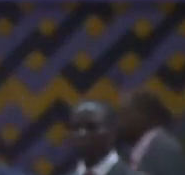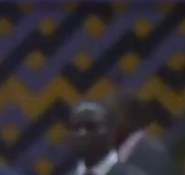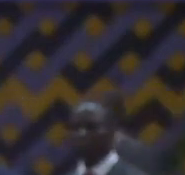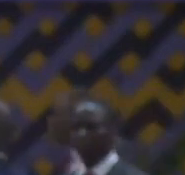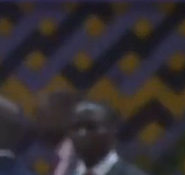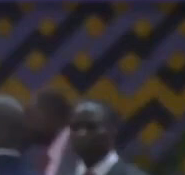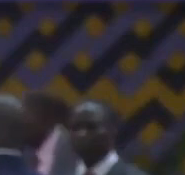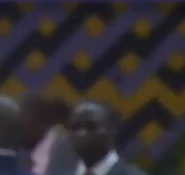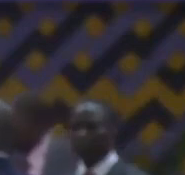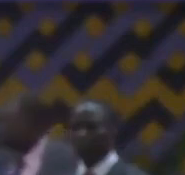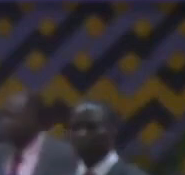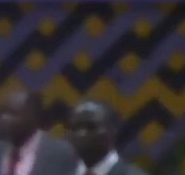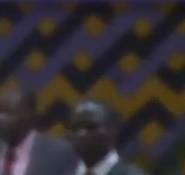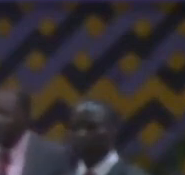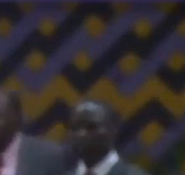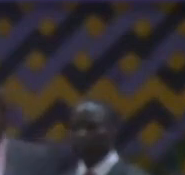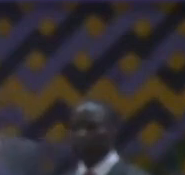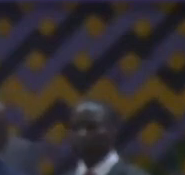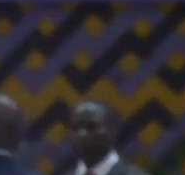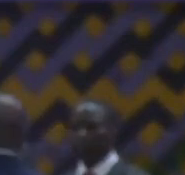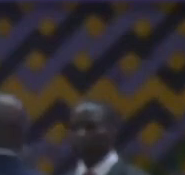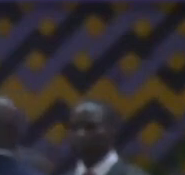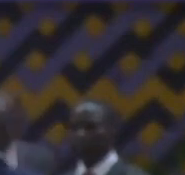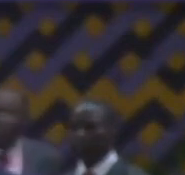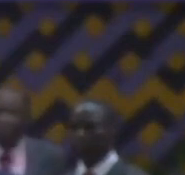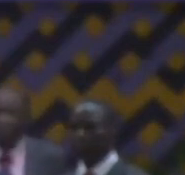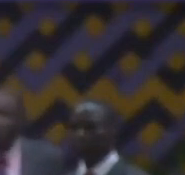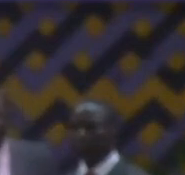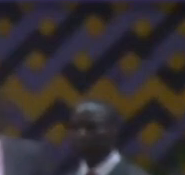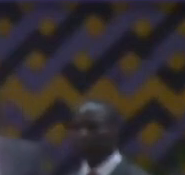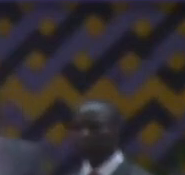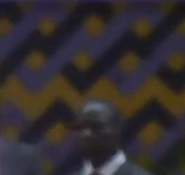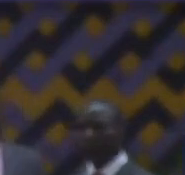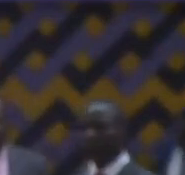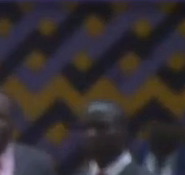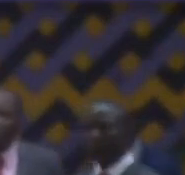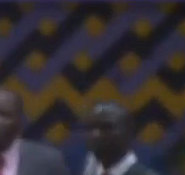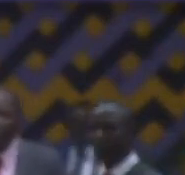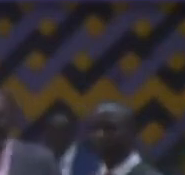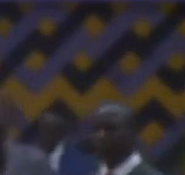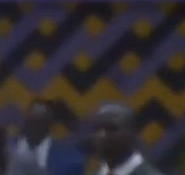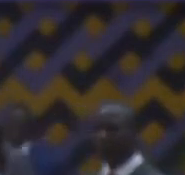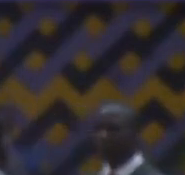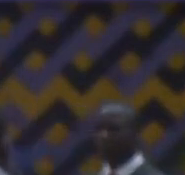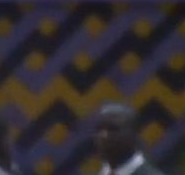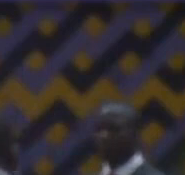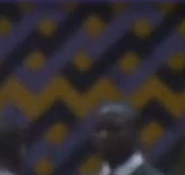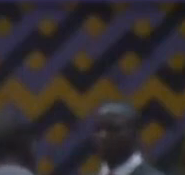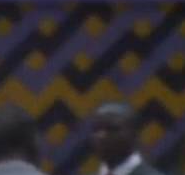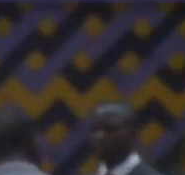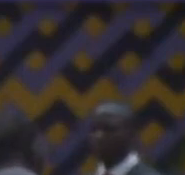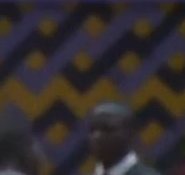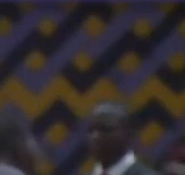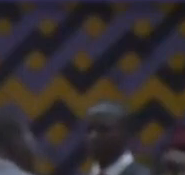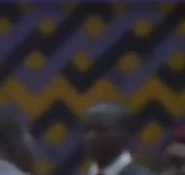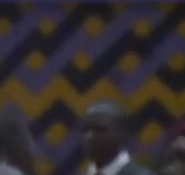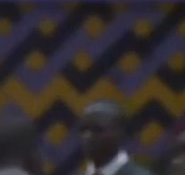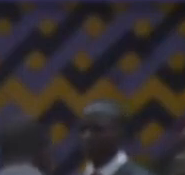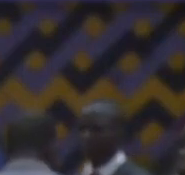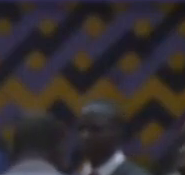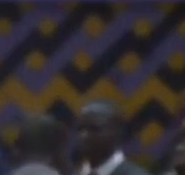We'll start by laying hands on all those who are trusting God for the fruit of the womb.